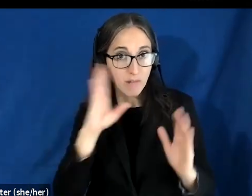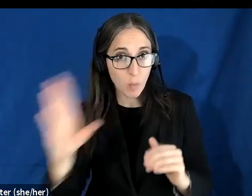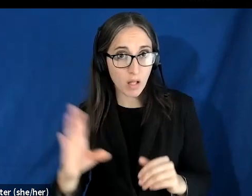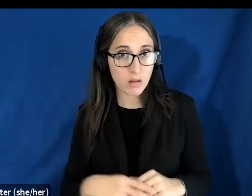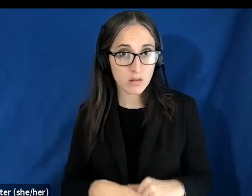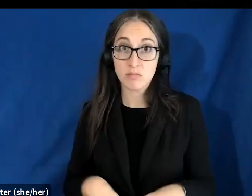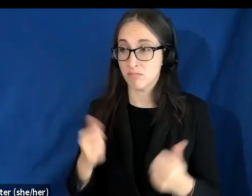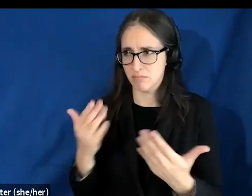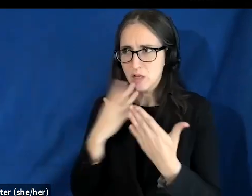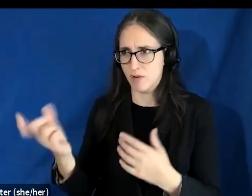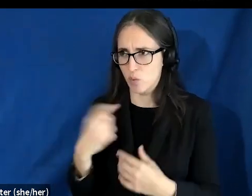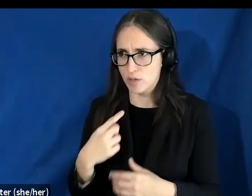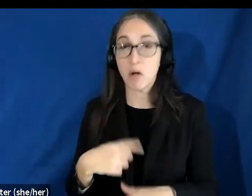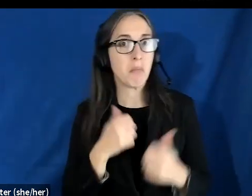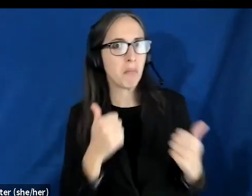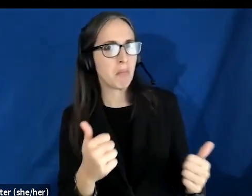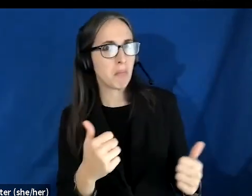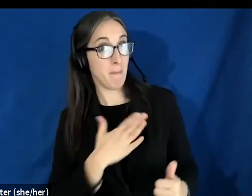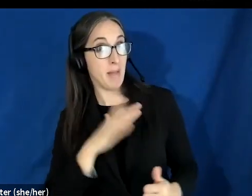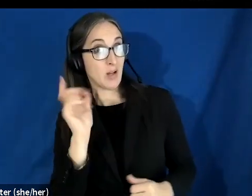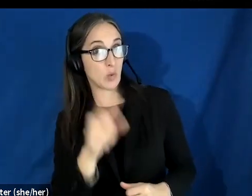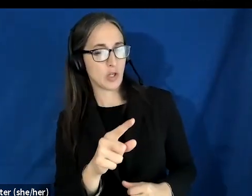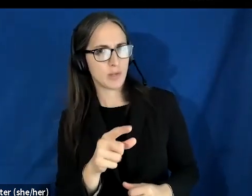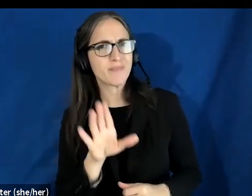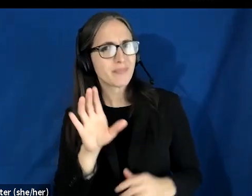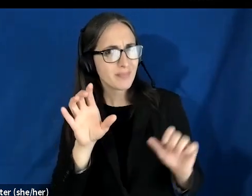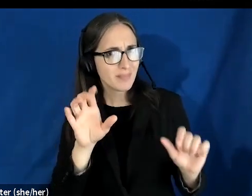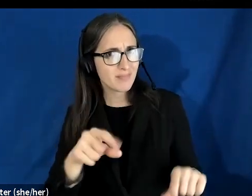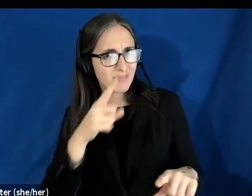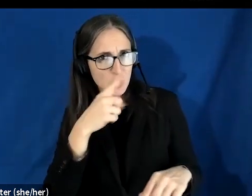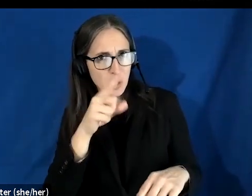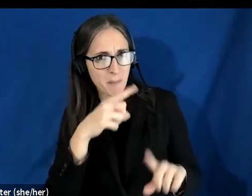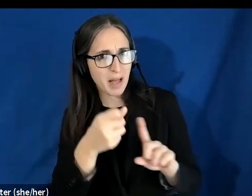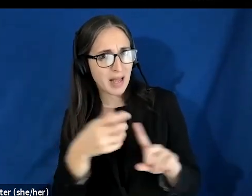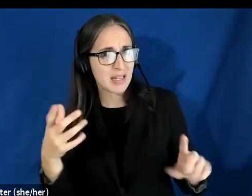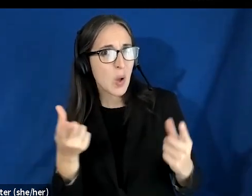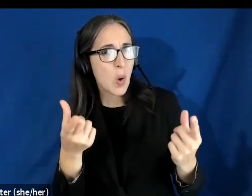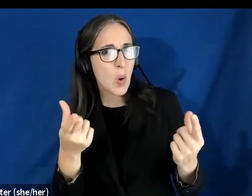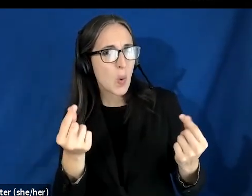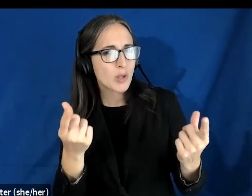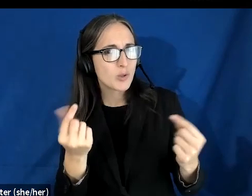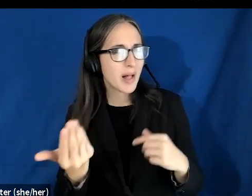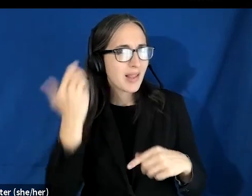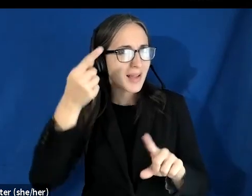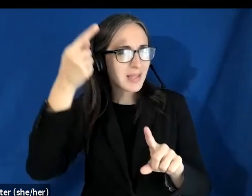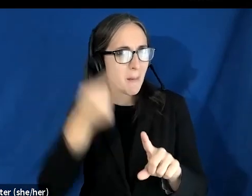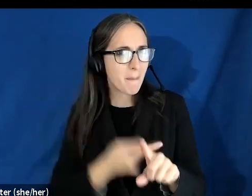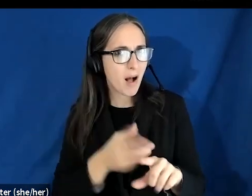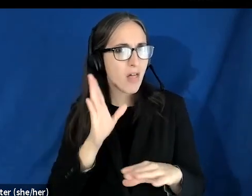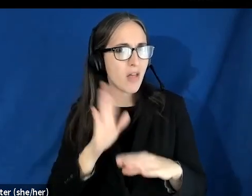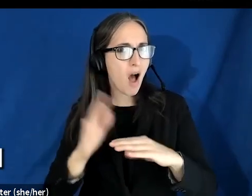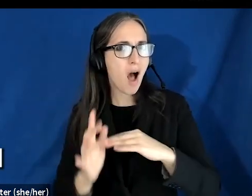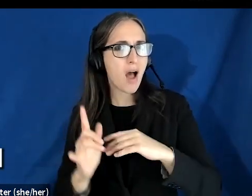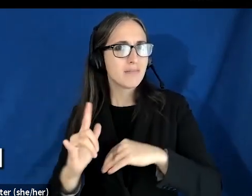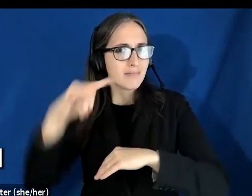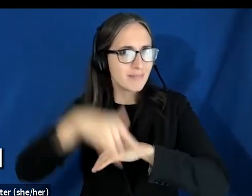our attendees more about exactly what you did with this technology on our flight last month? So during the Astra Access parabolic